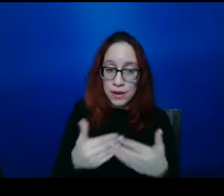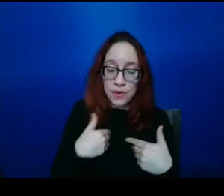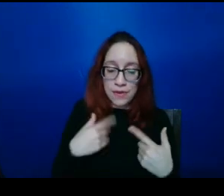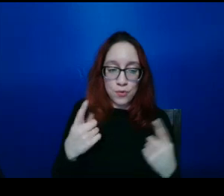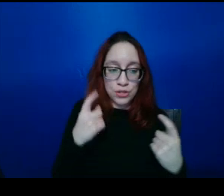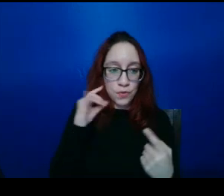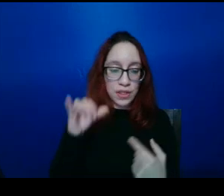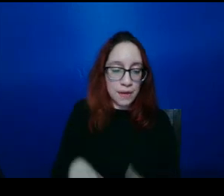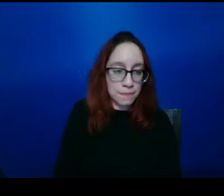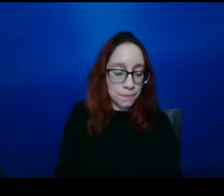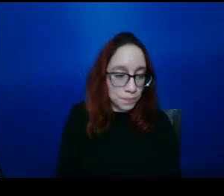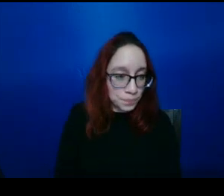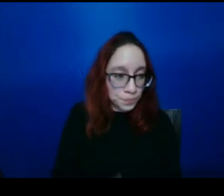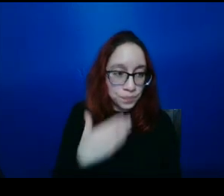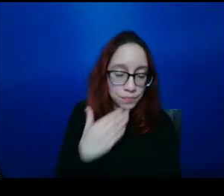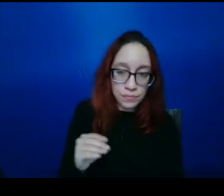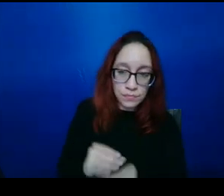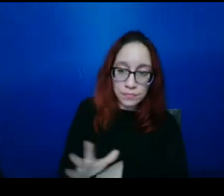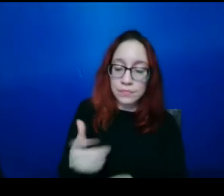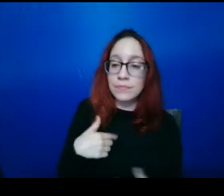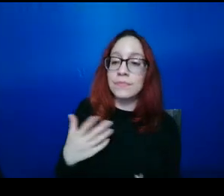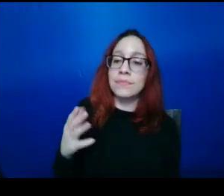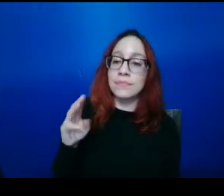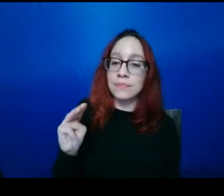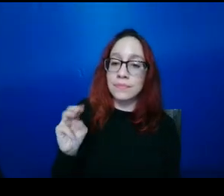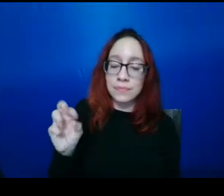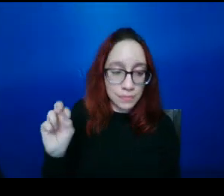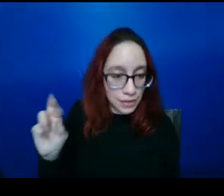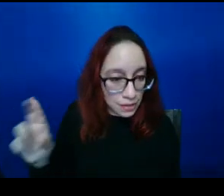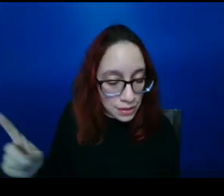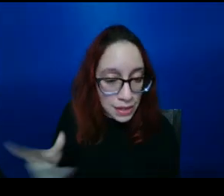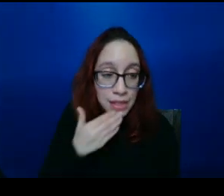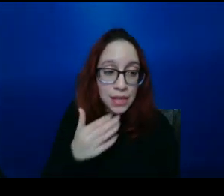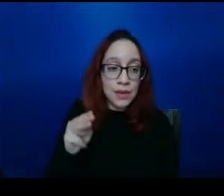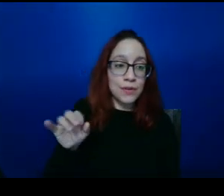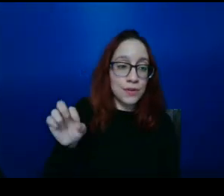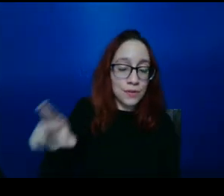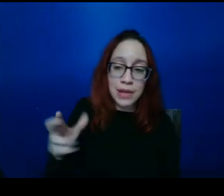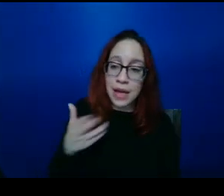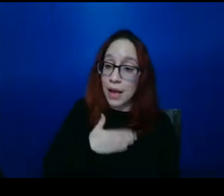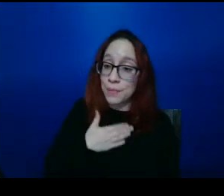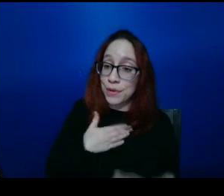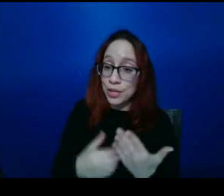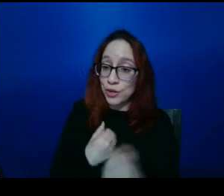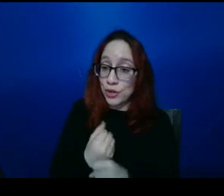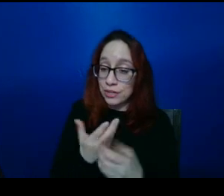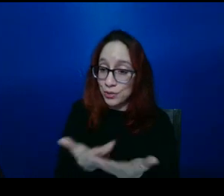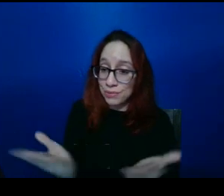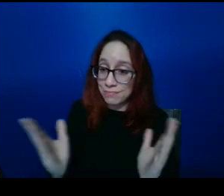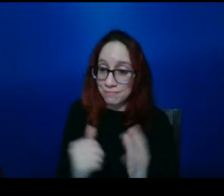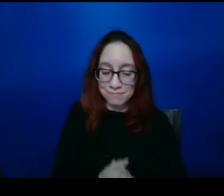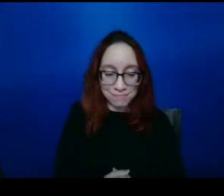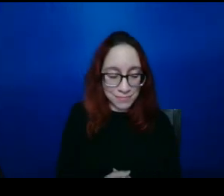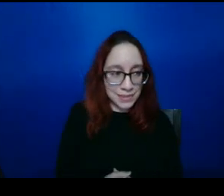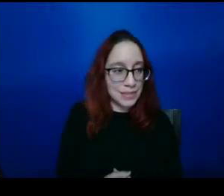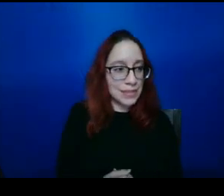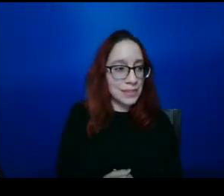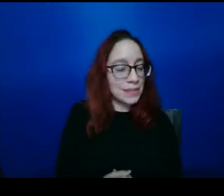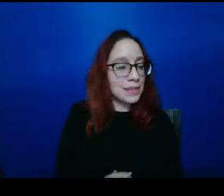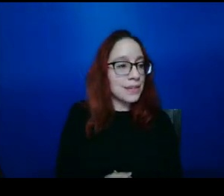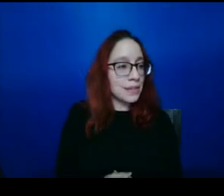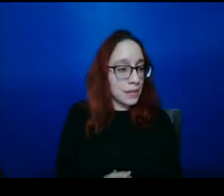that. Thank you, Council. Mr. Baird. Thank you, Mayor. Happy New Year to you and the commission. Happy New Year.